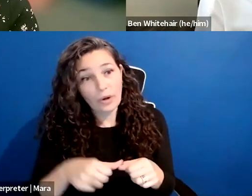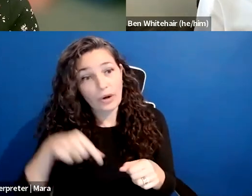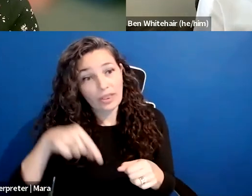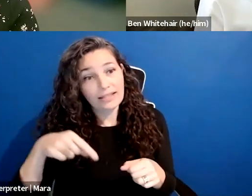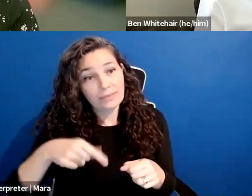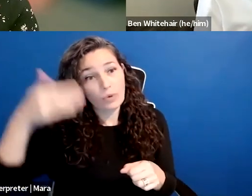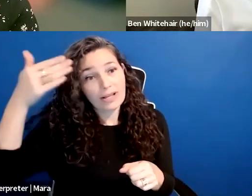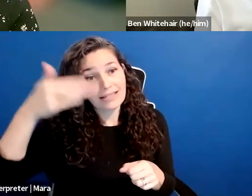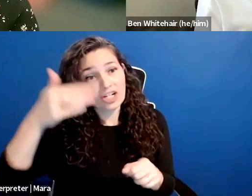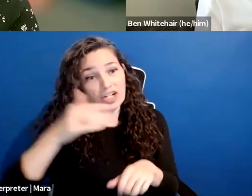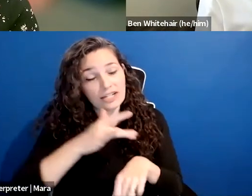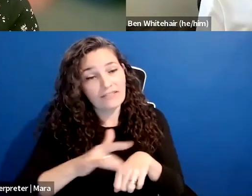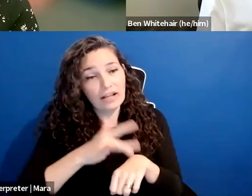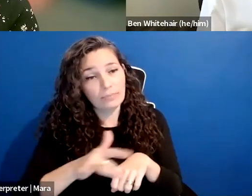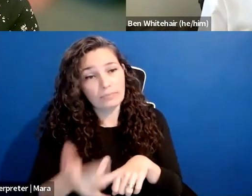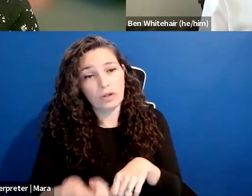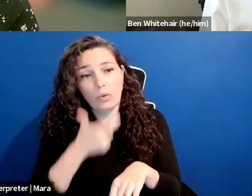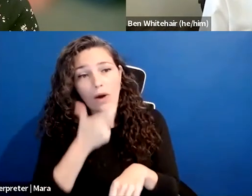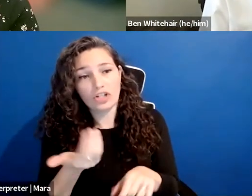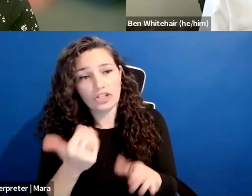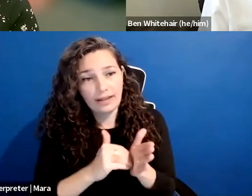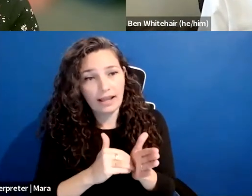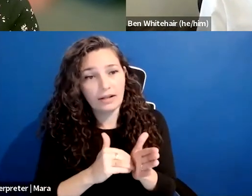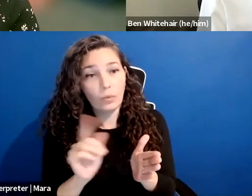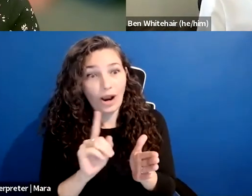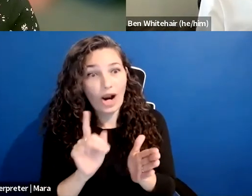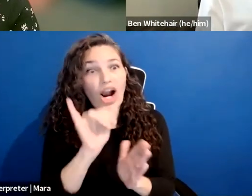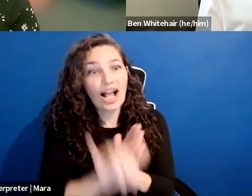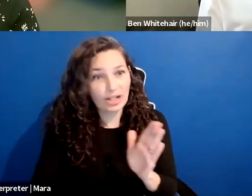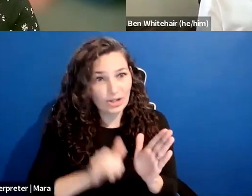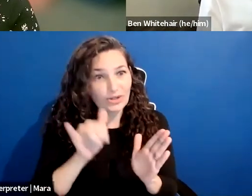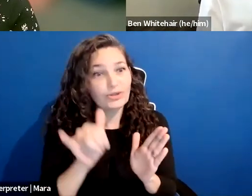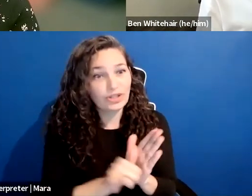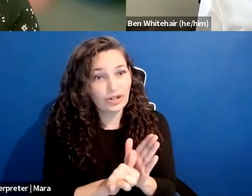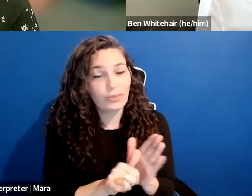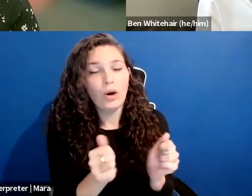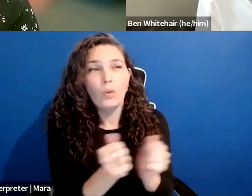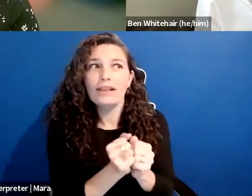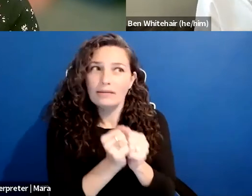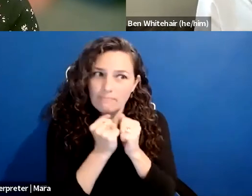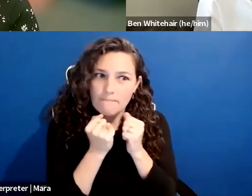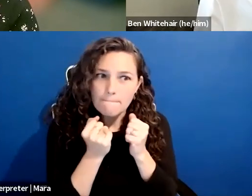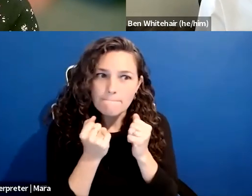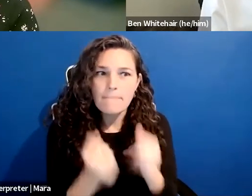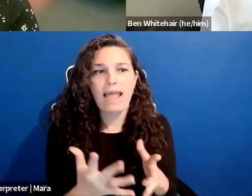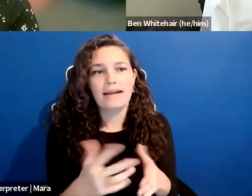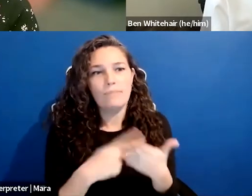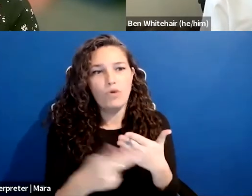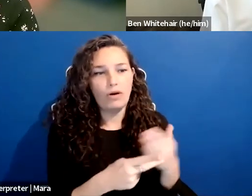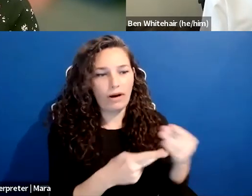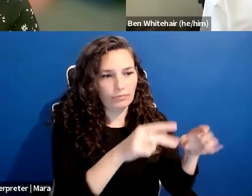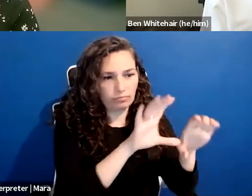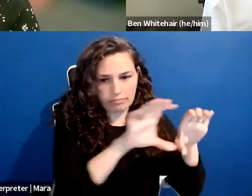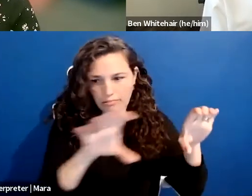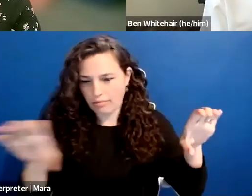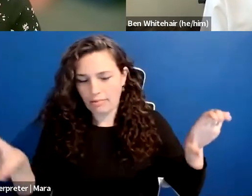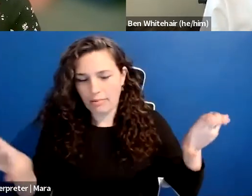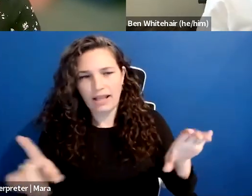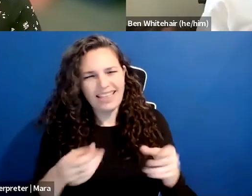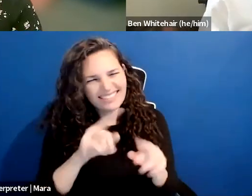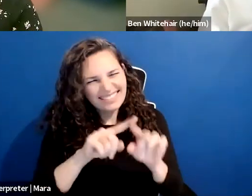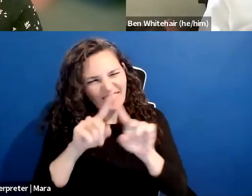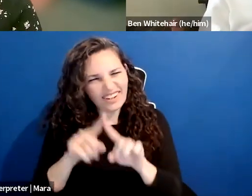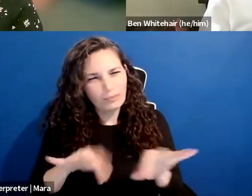is available as a replay on our YouTube channel, along with a whole library of programs on important and informative